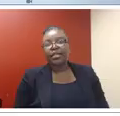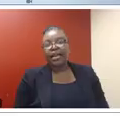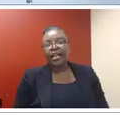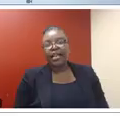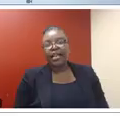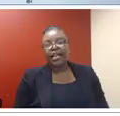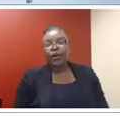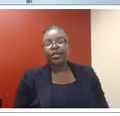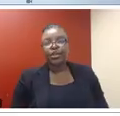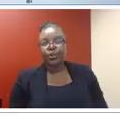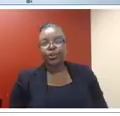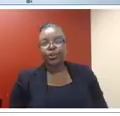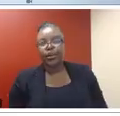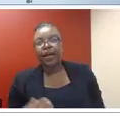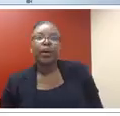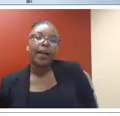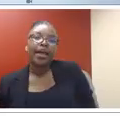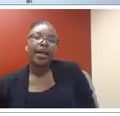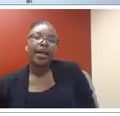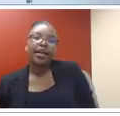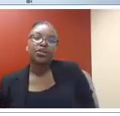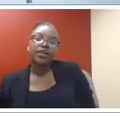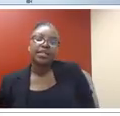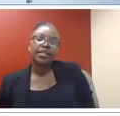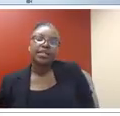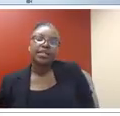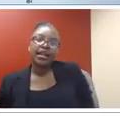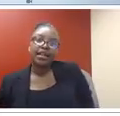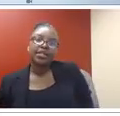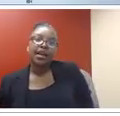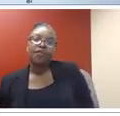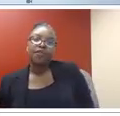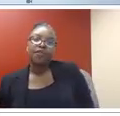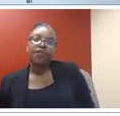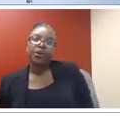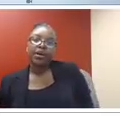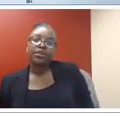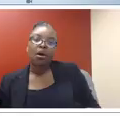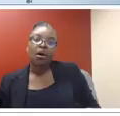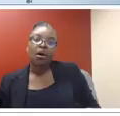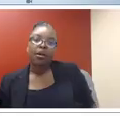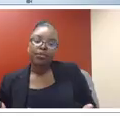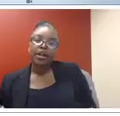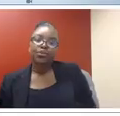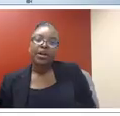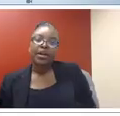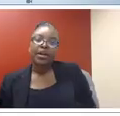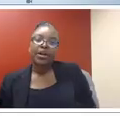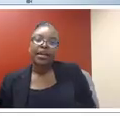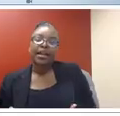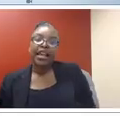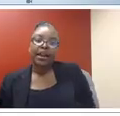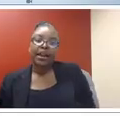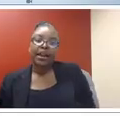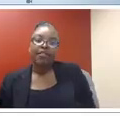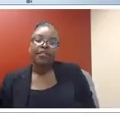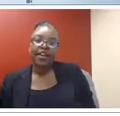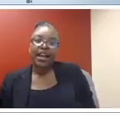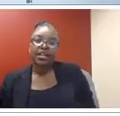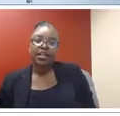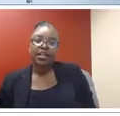services and needs for children as well as the services and needs for their parents are addressed in an